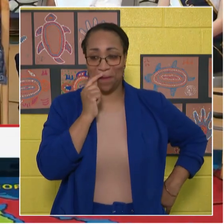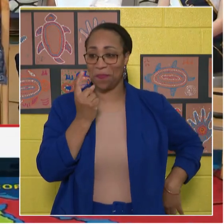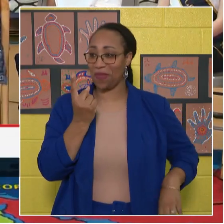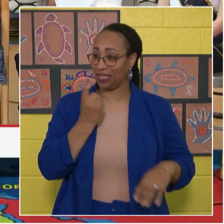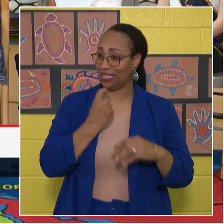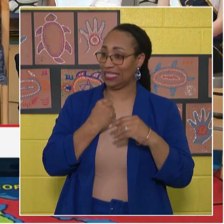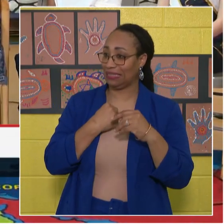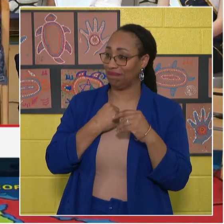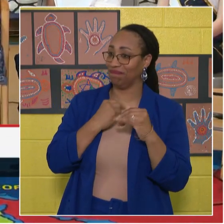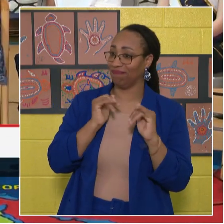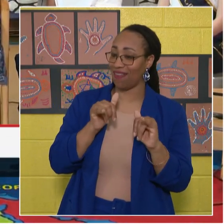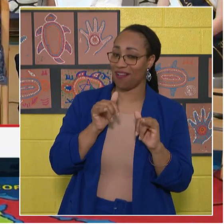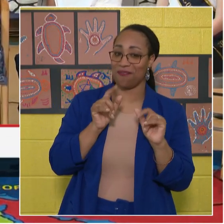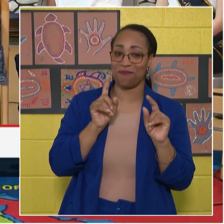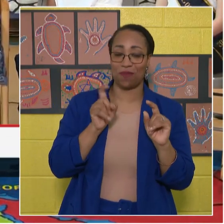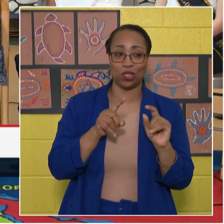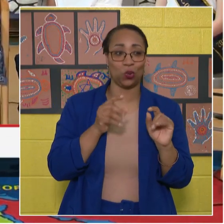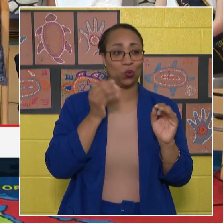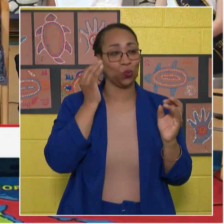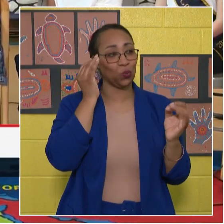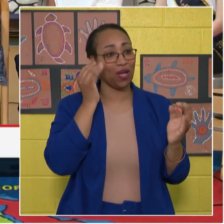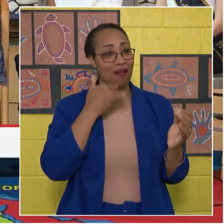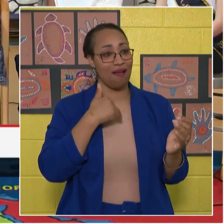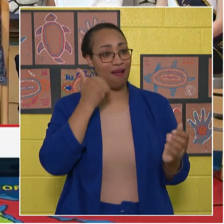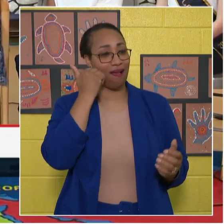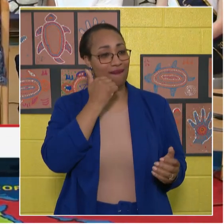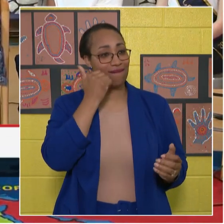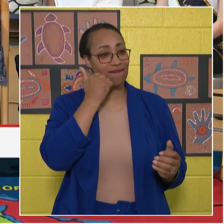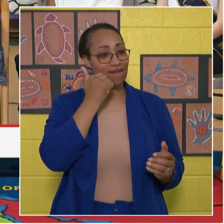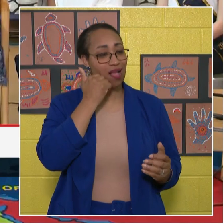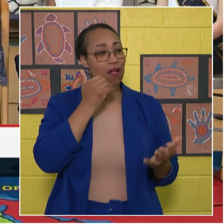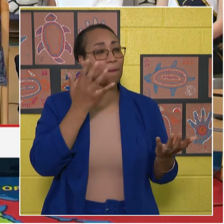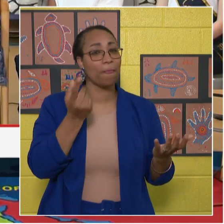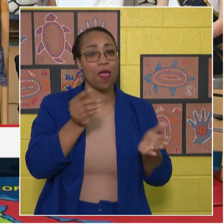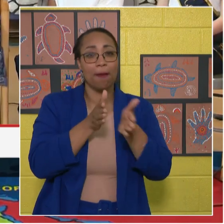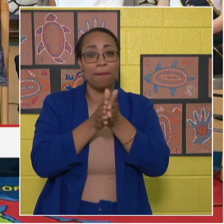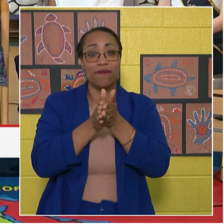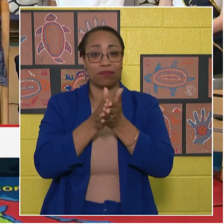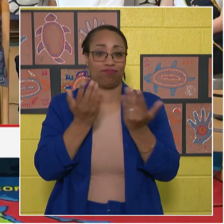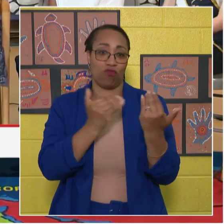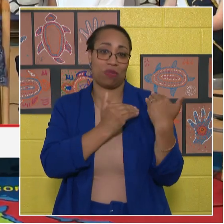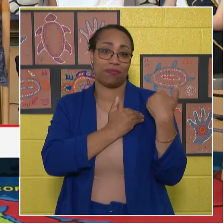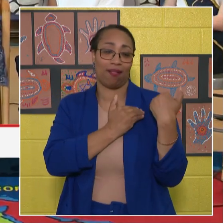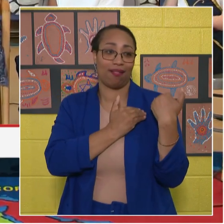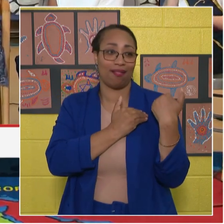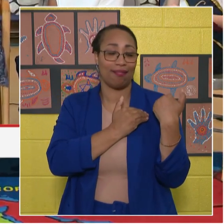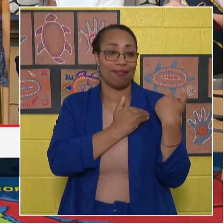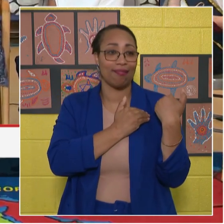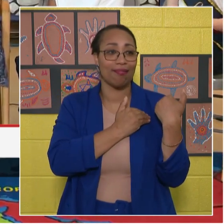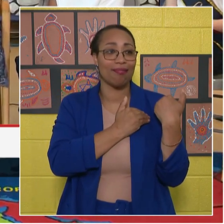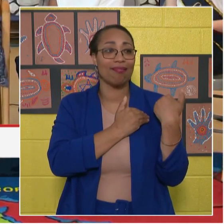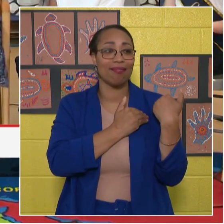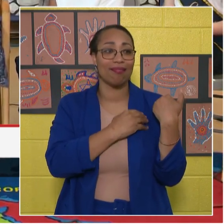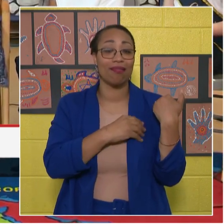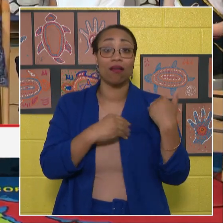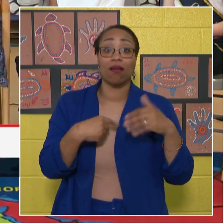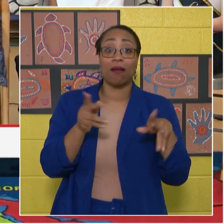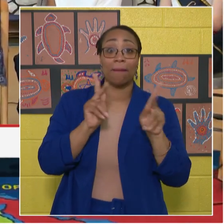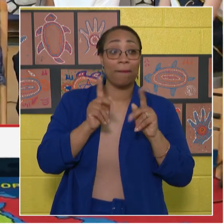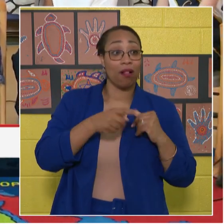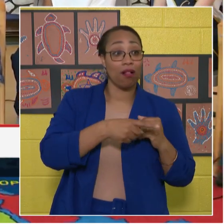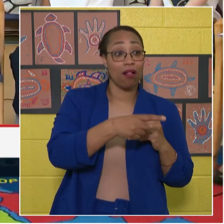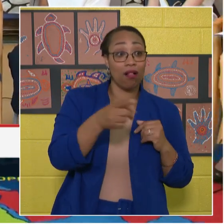feel a great responsibility. People have trusted me with their votes, and they